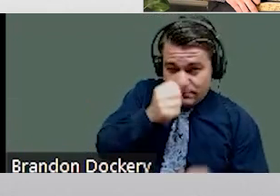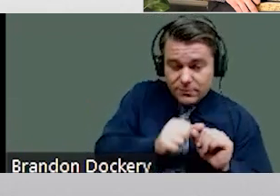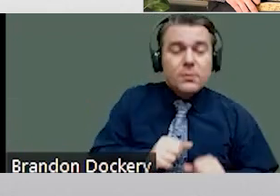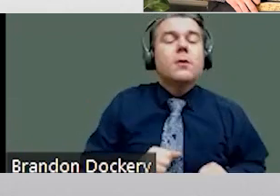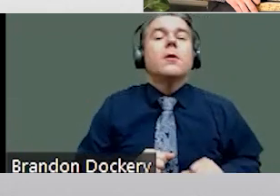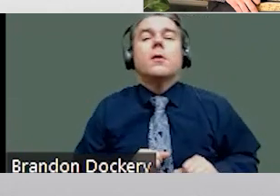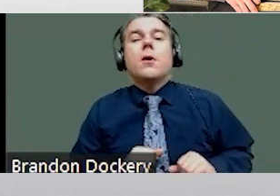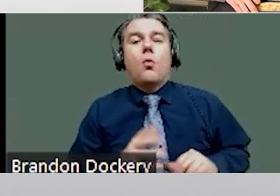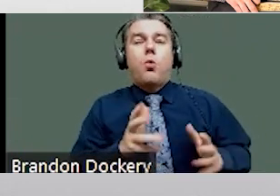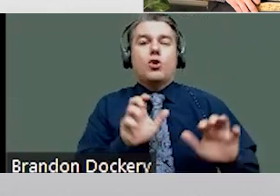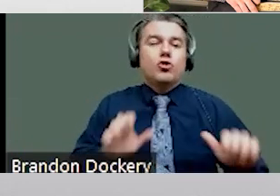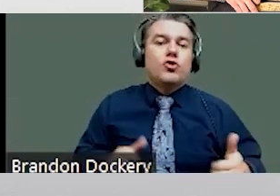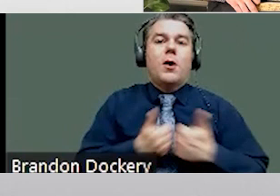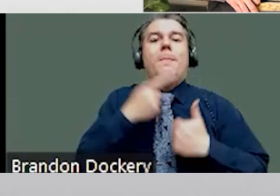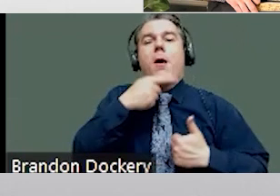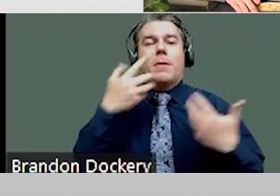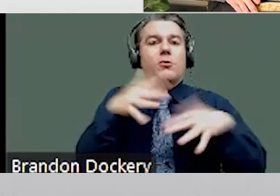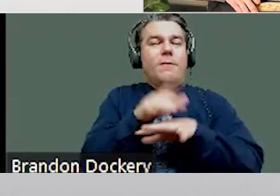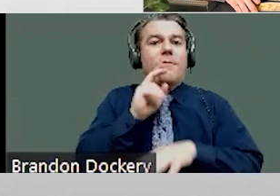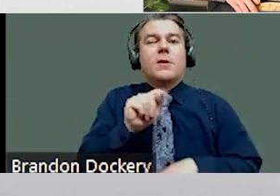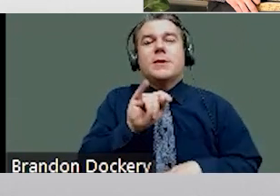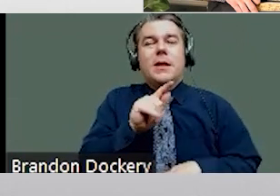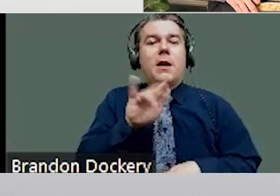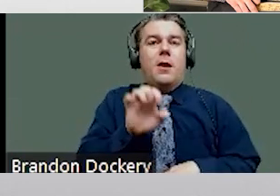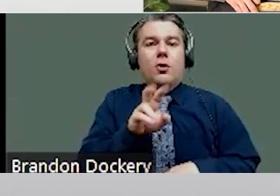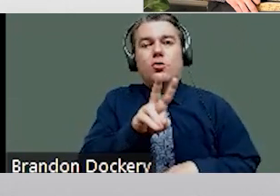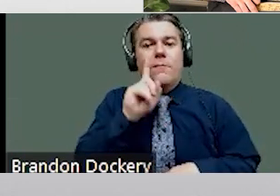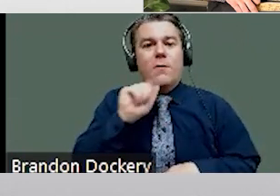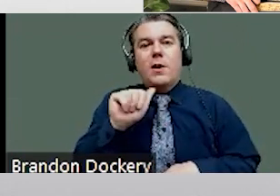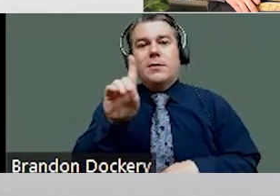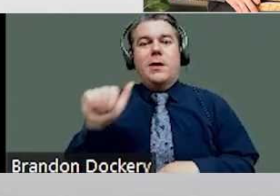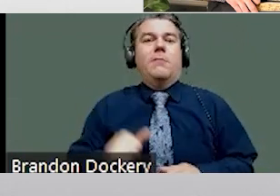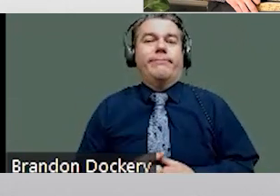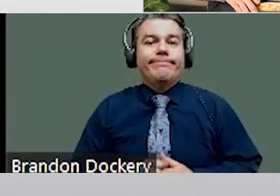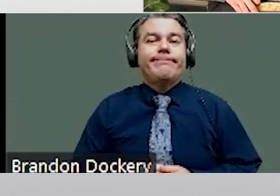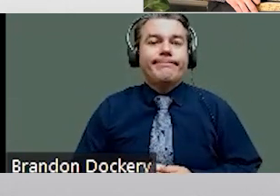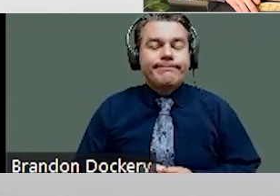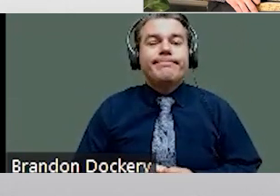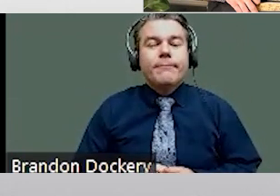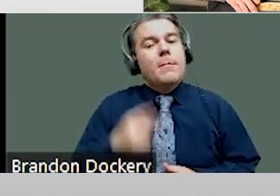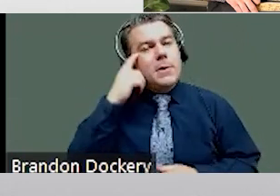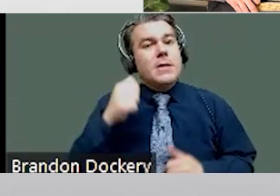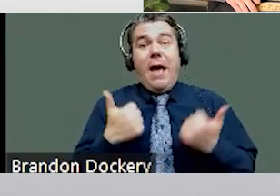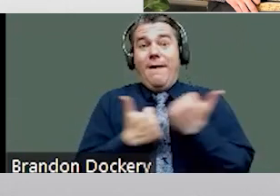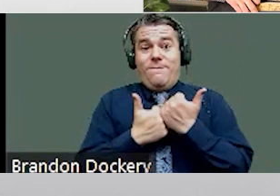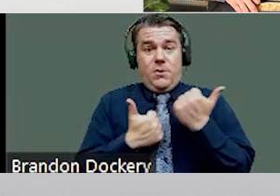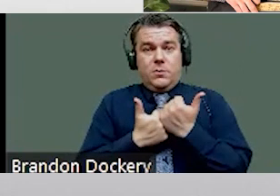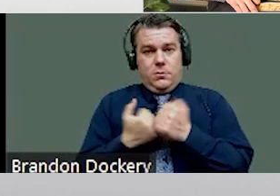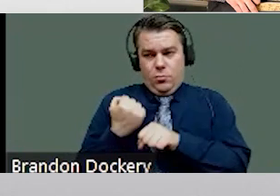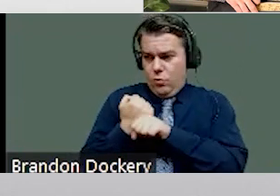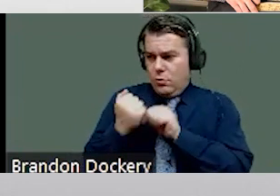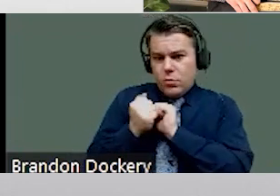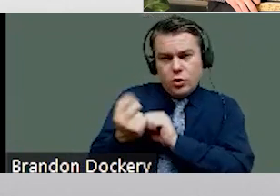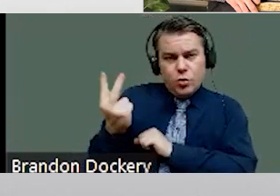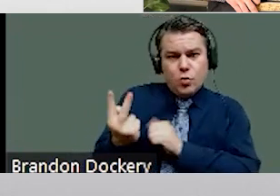wanted to challenge the public integration of Title II of the ADA. Because as advocates worked with the